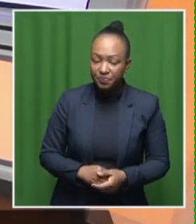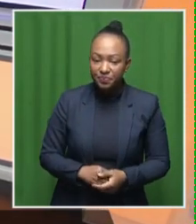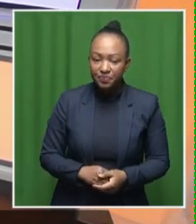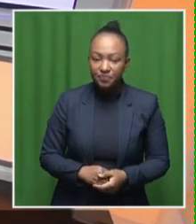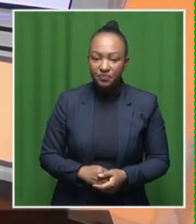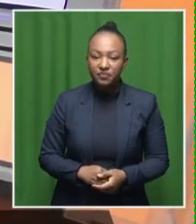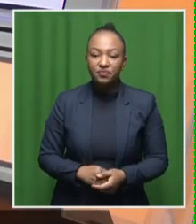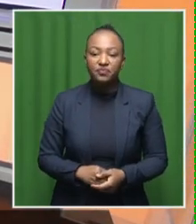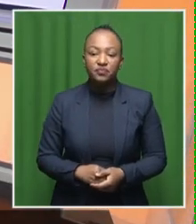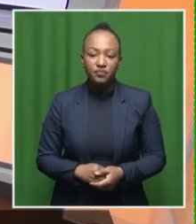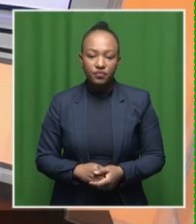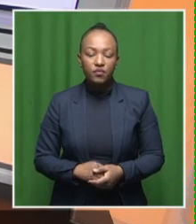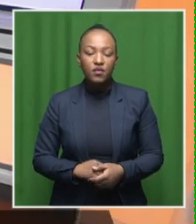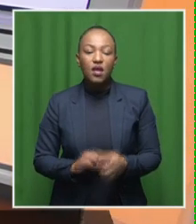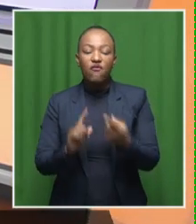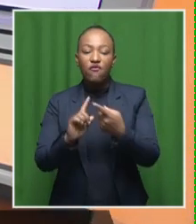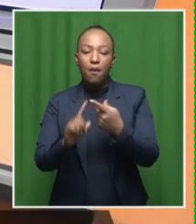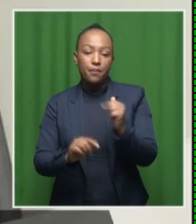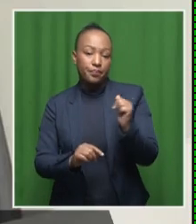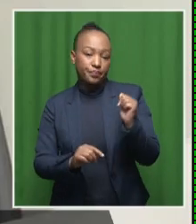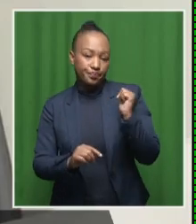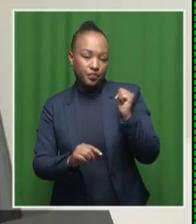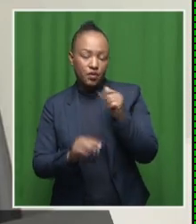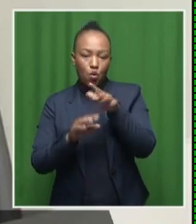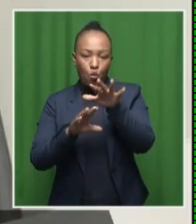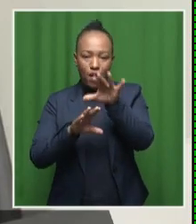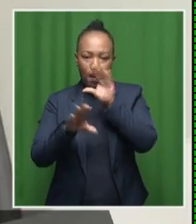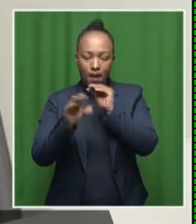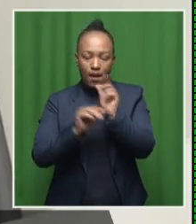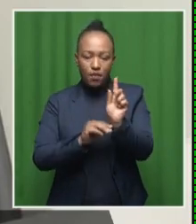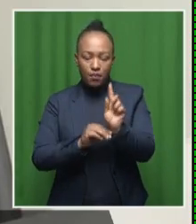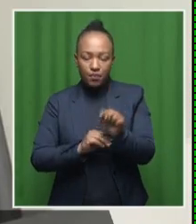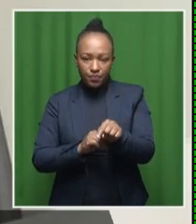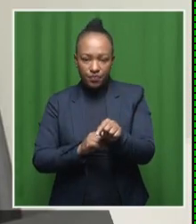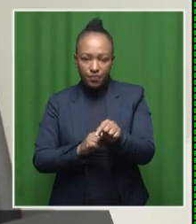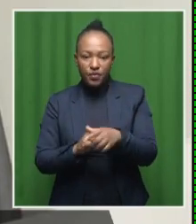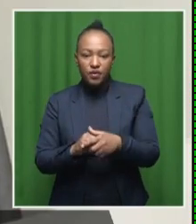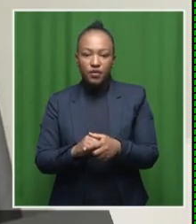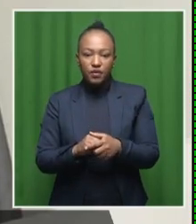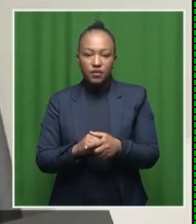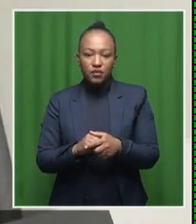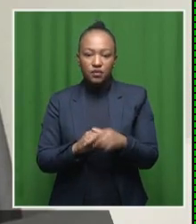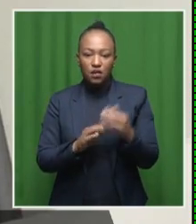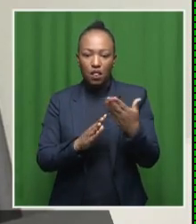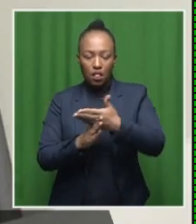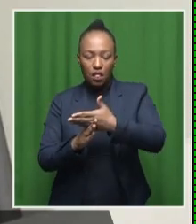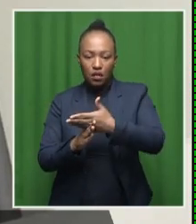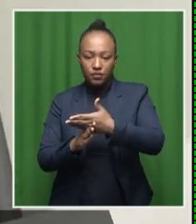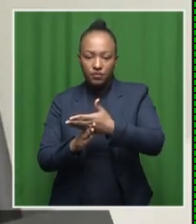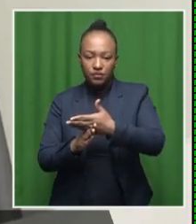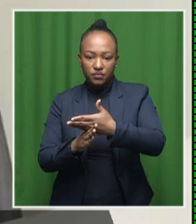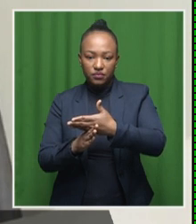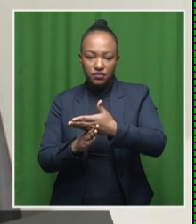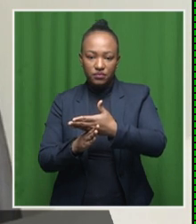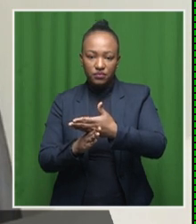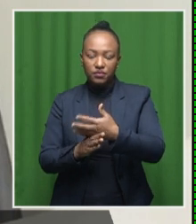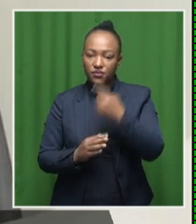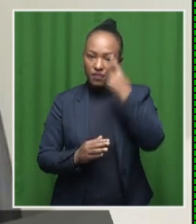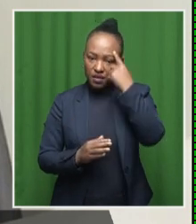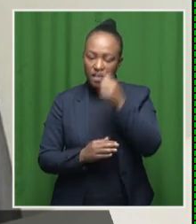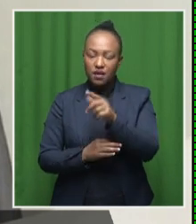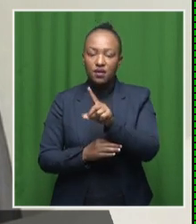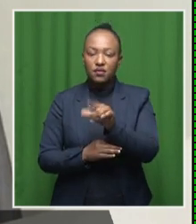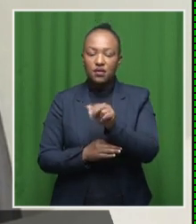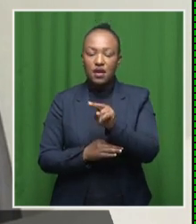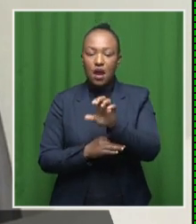Well, what we can take from yesterday's game is that let us not wait throughout the game. I know for a fact that